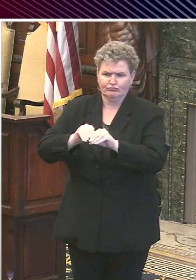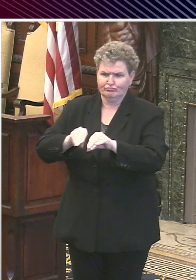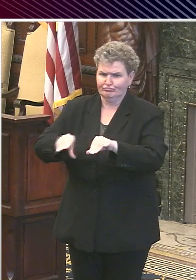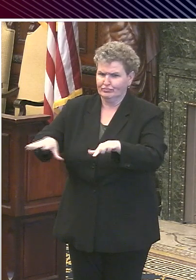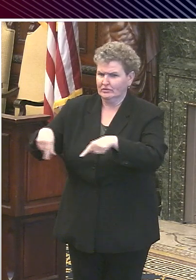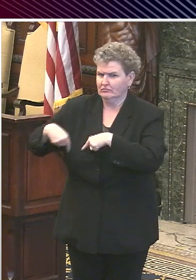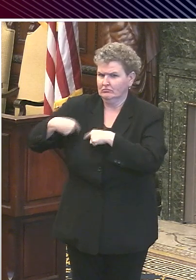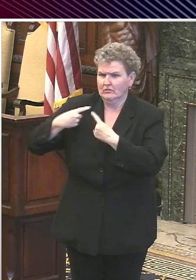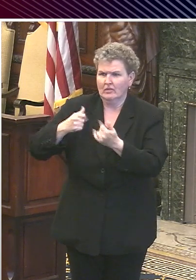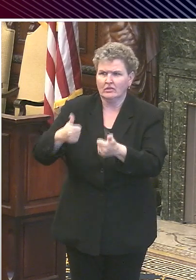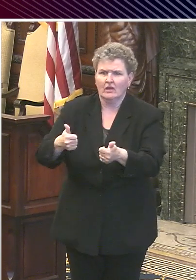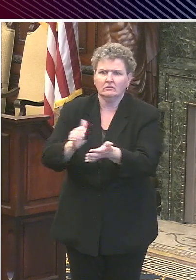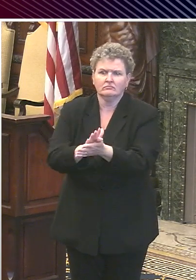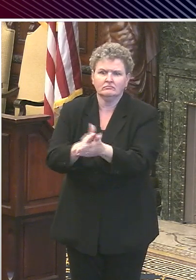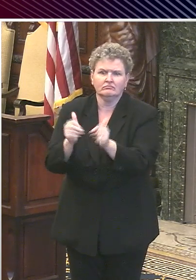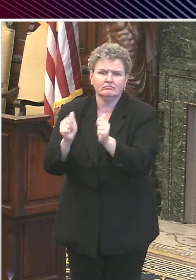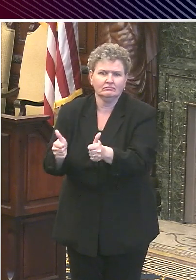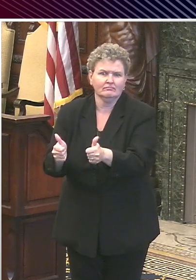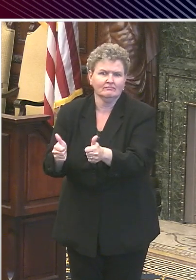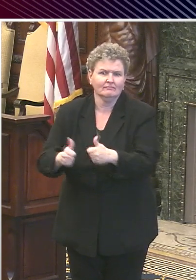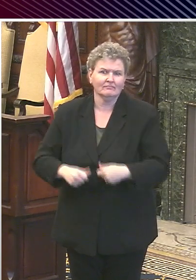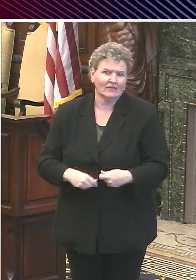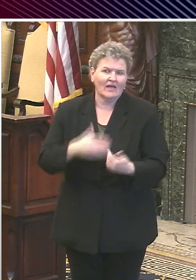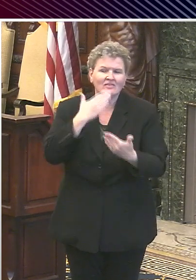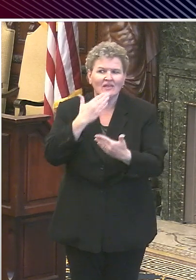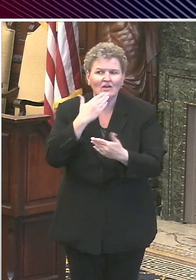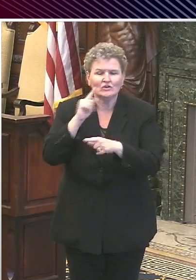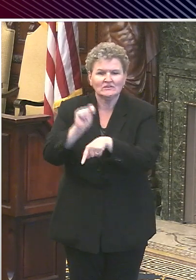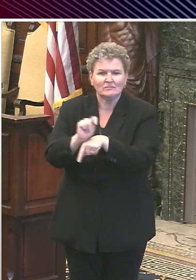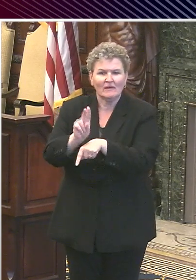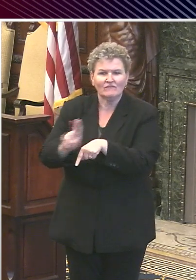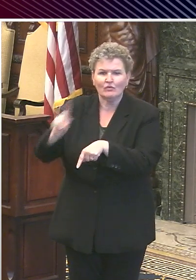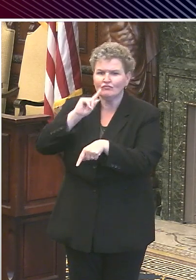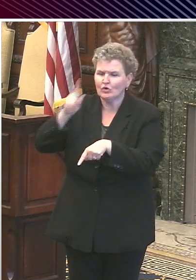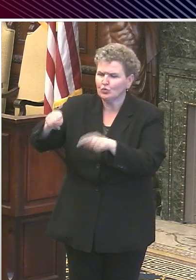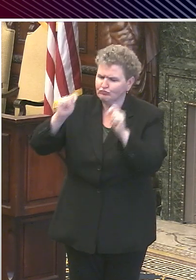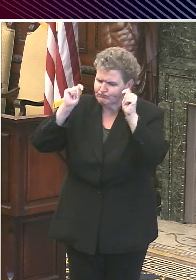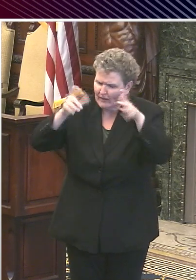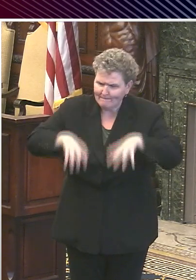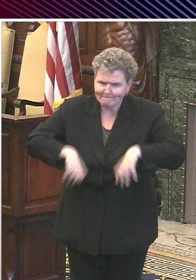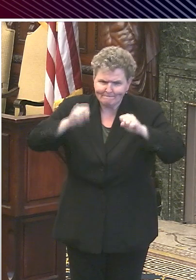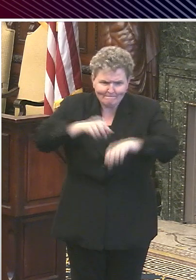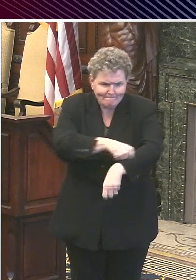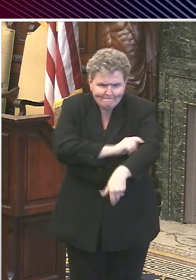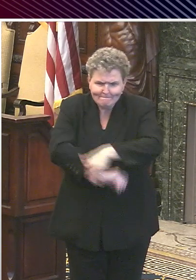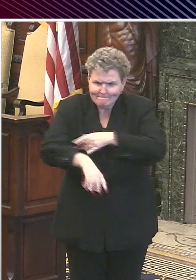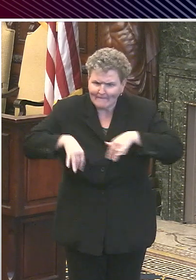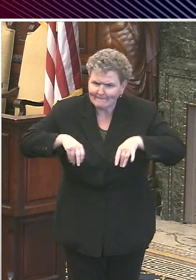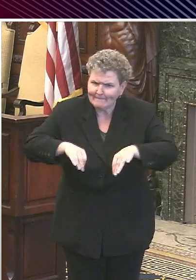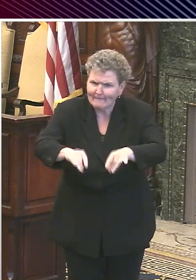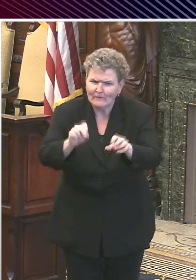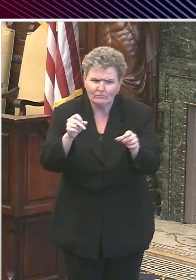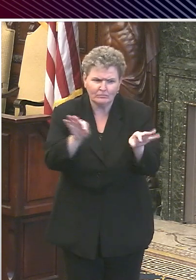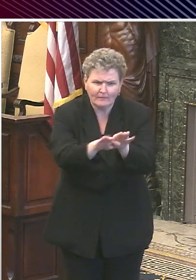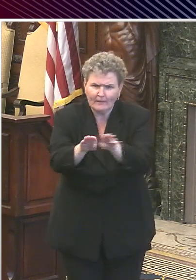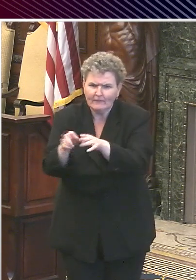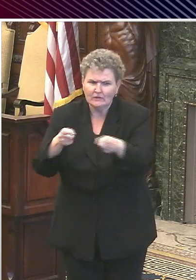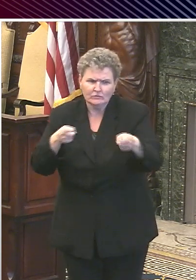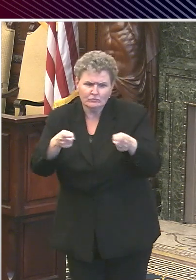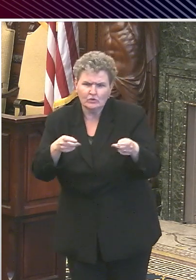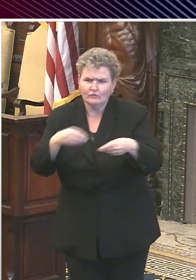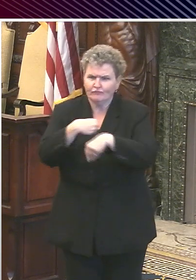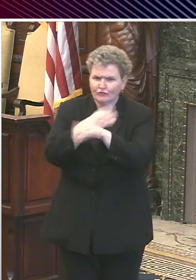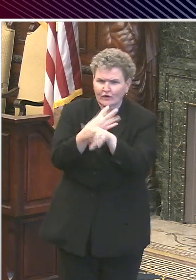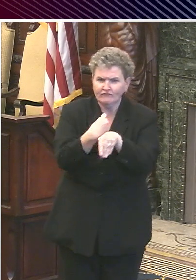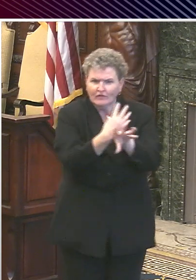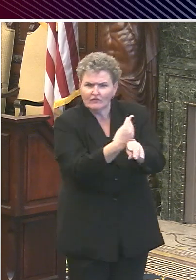thing. I want to thank, again, Temple University for its very quick action to control this outbreak, and let's hope that the subsiding that we're seeing right now